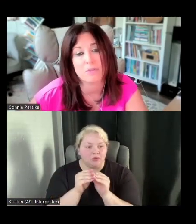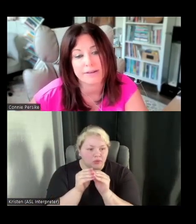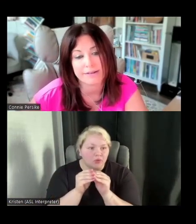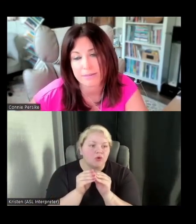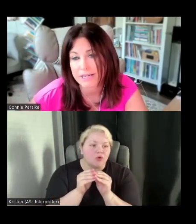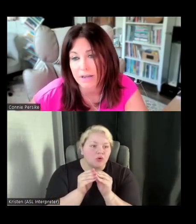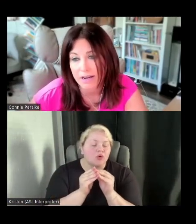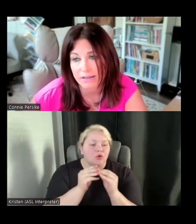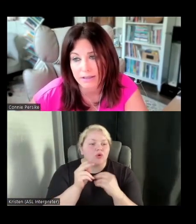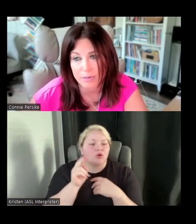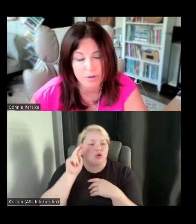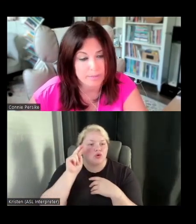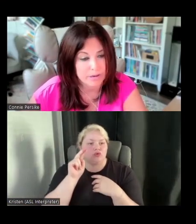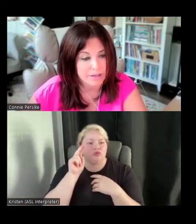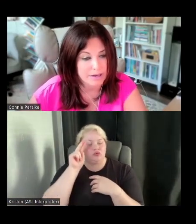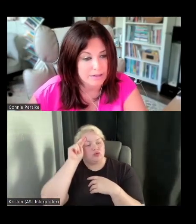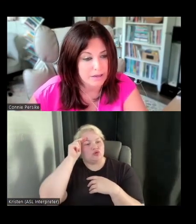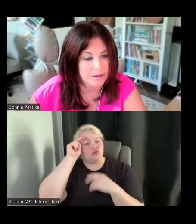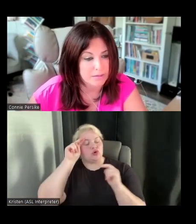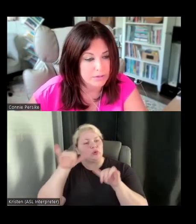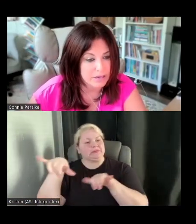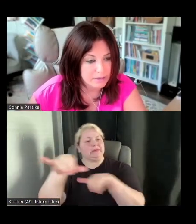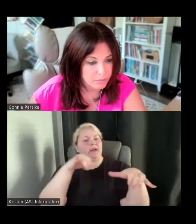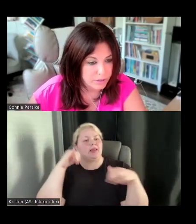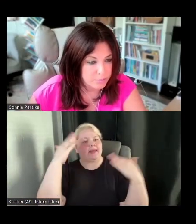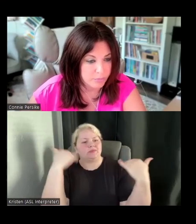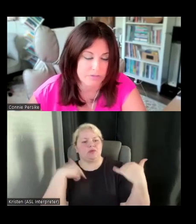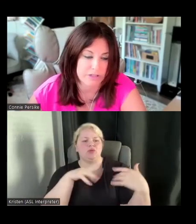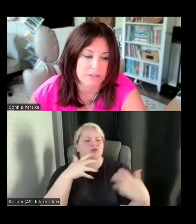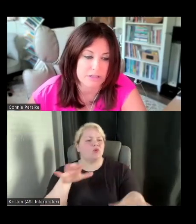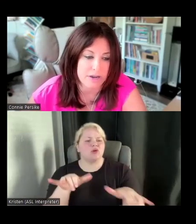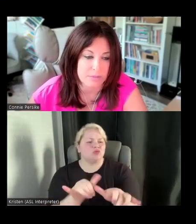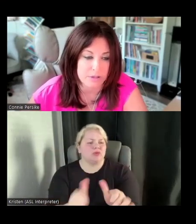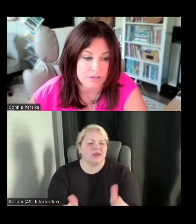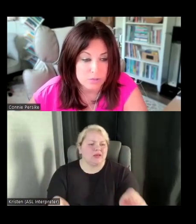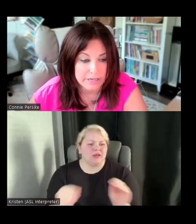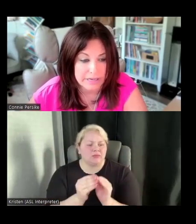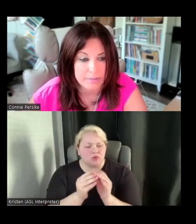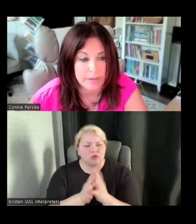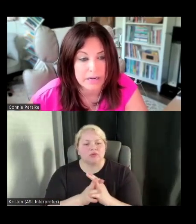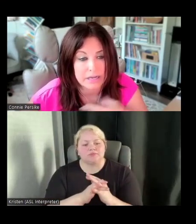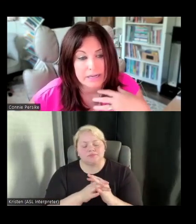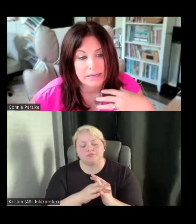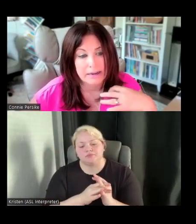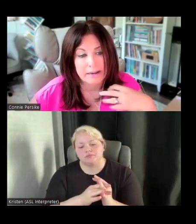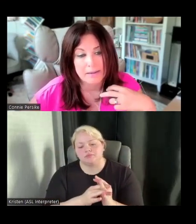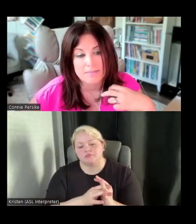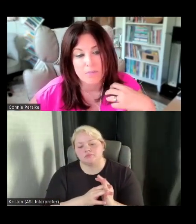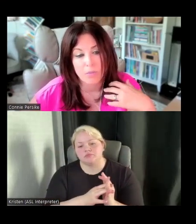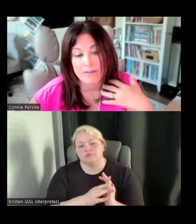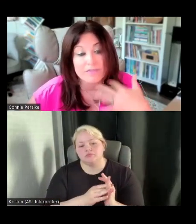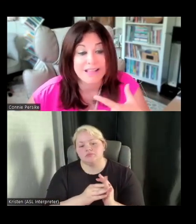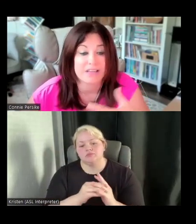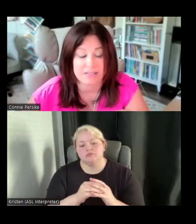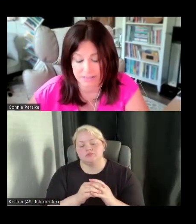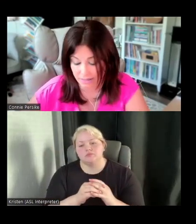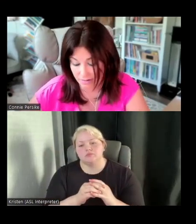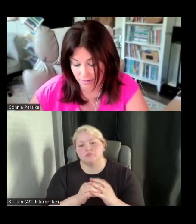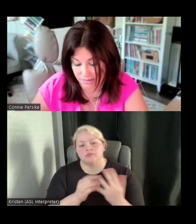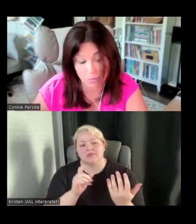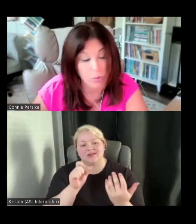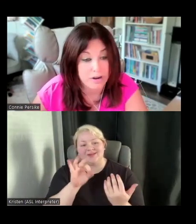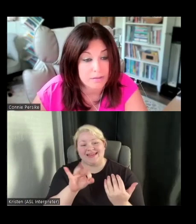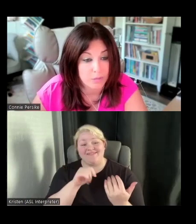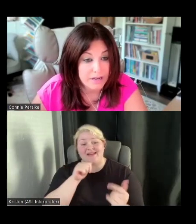away from that. And I'll be talking a little bit more about that and when I'm briefly talking about the toolkit. But if not this,